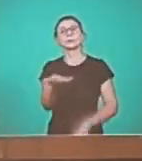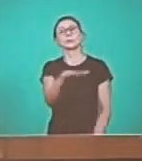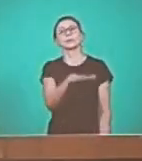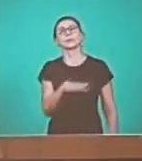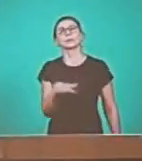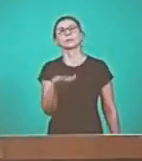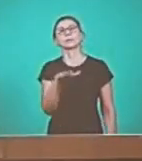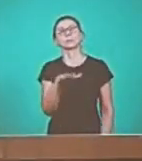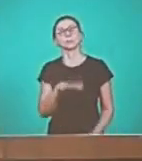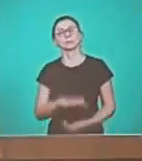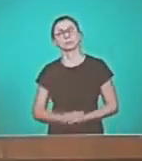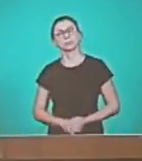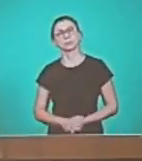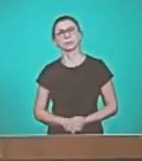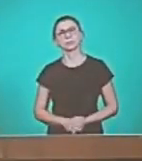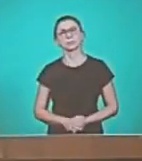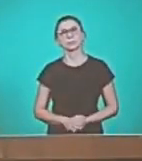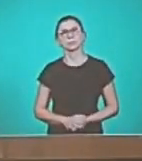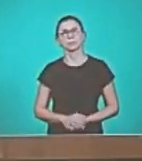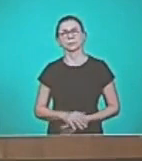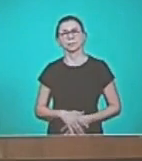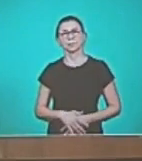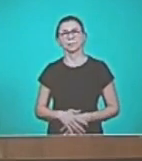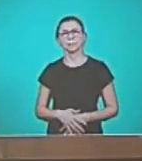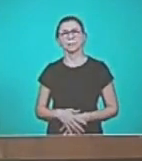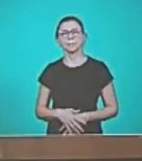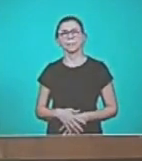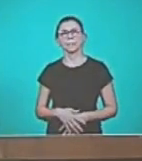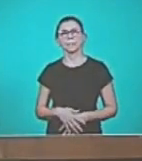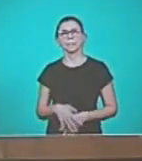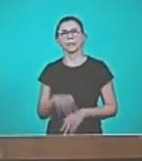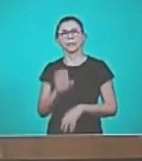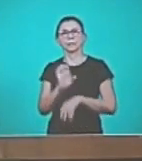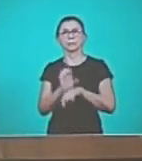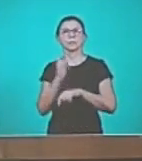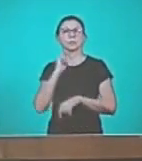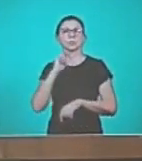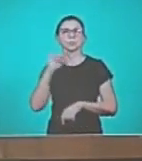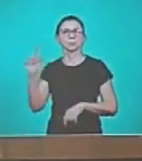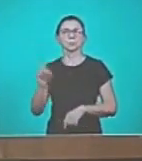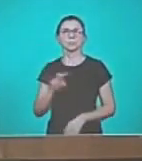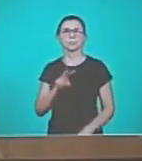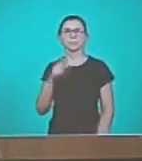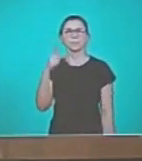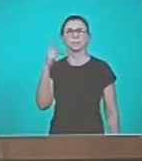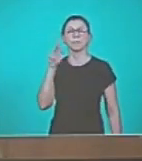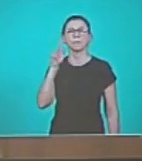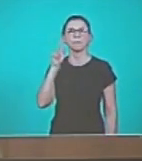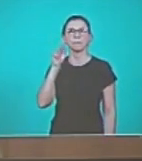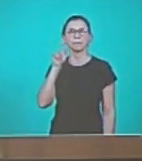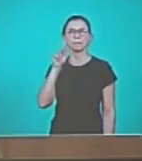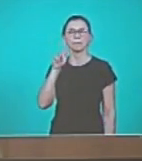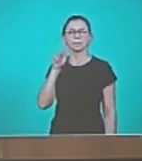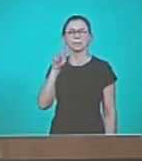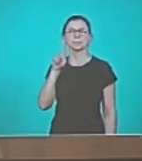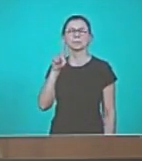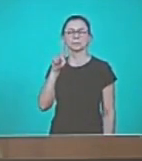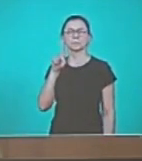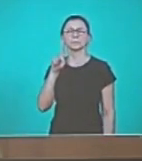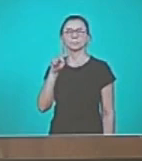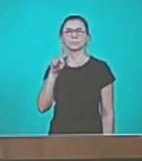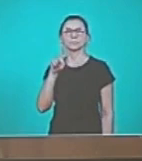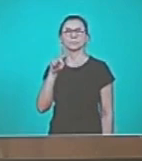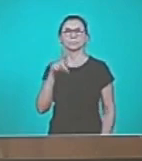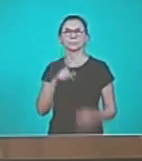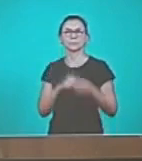see that regions. In the state of Minas Gerais, we'll see the Church of Valadares.